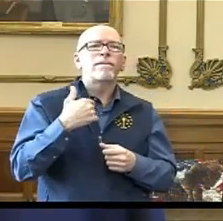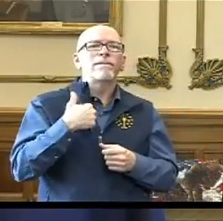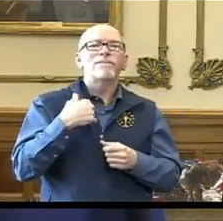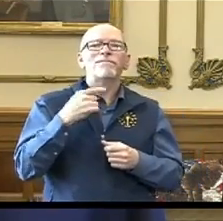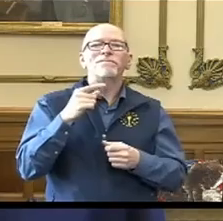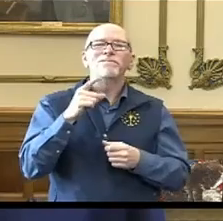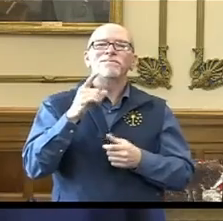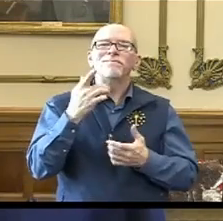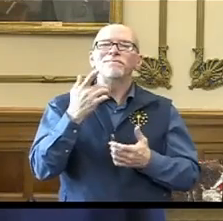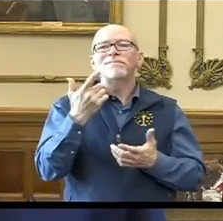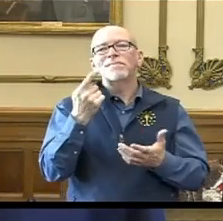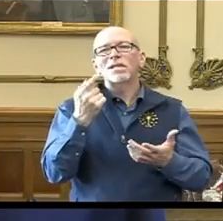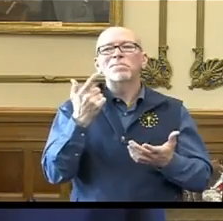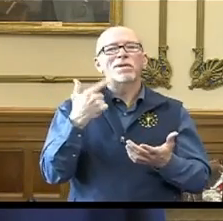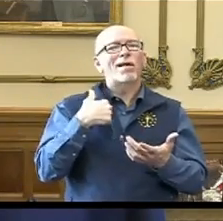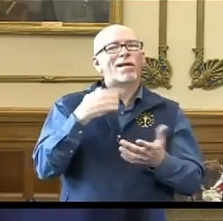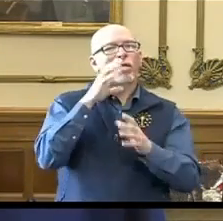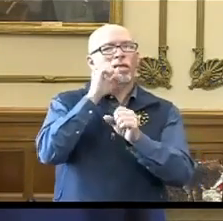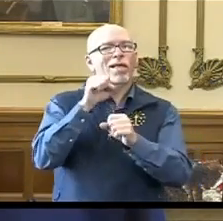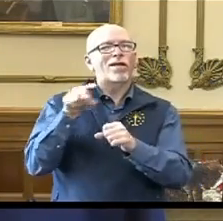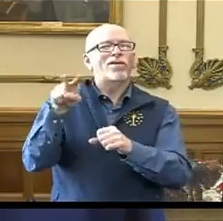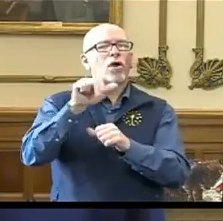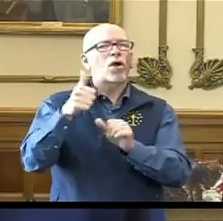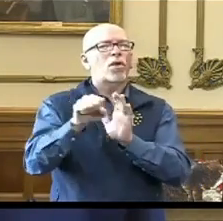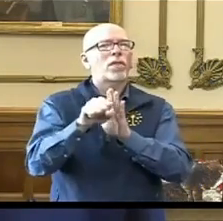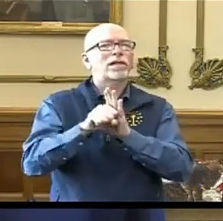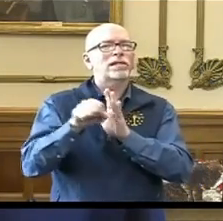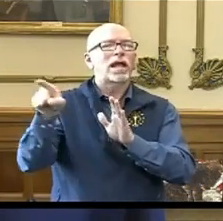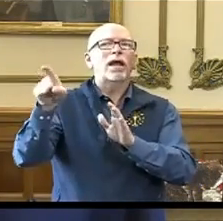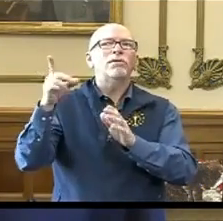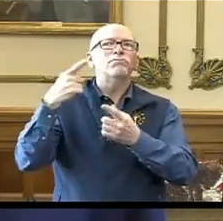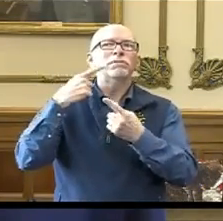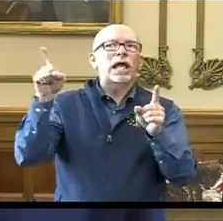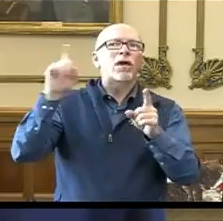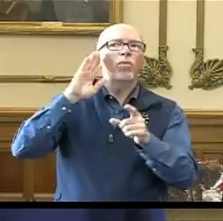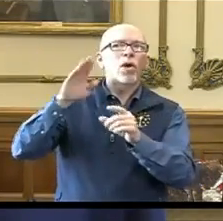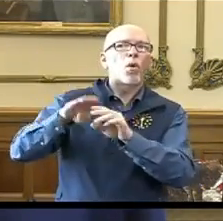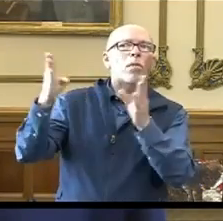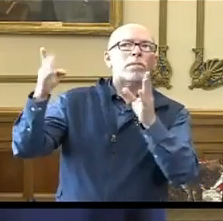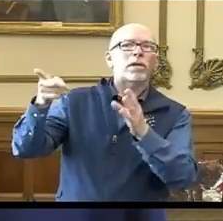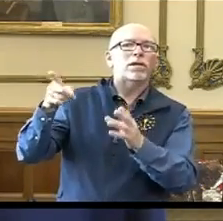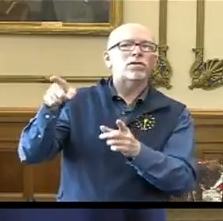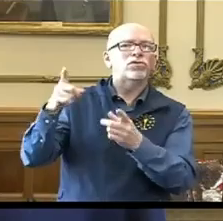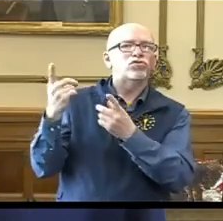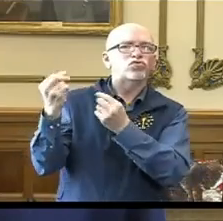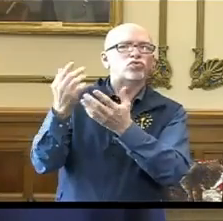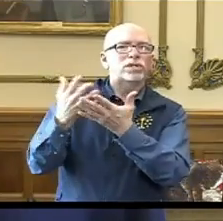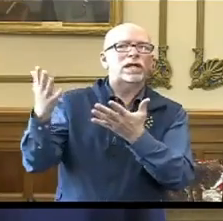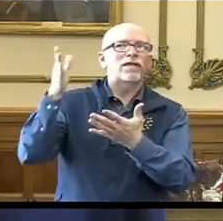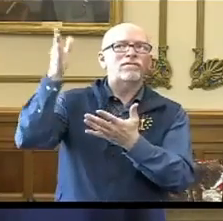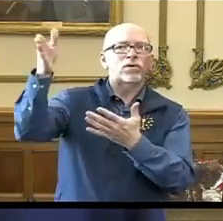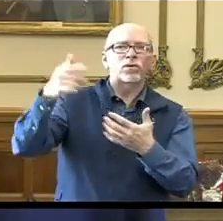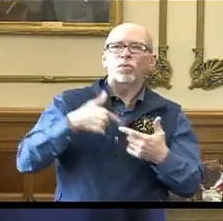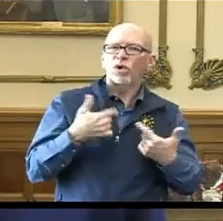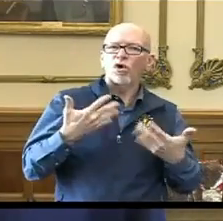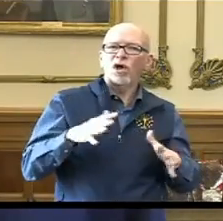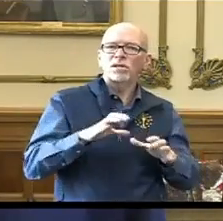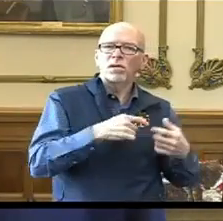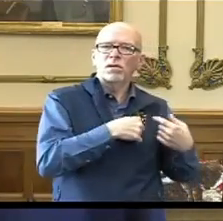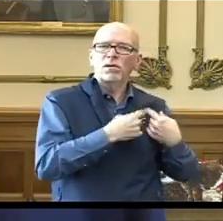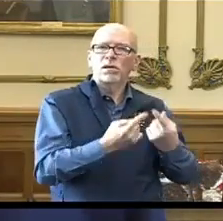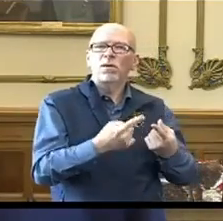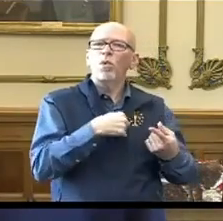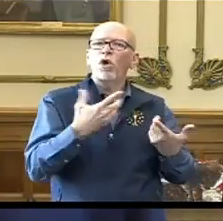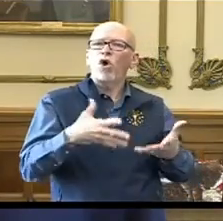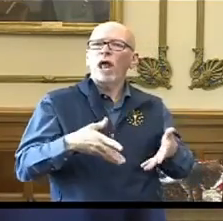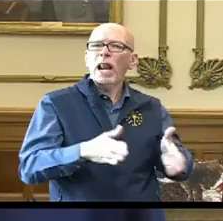out of looking at other states that announce that they're opening up when they're doing things in the future that we've been doing or